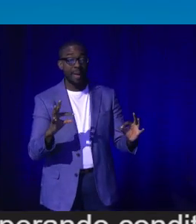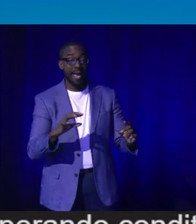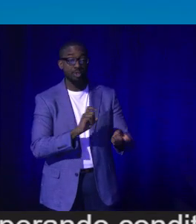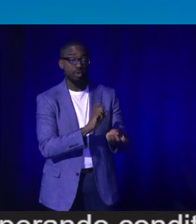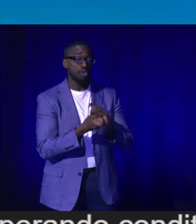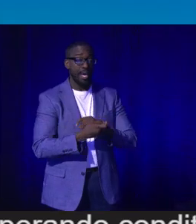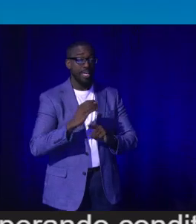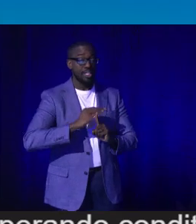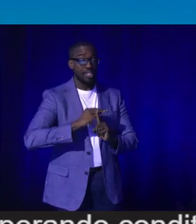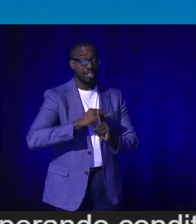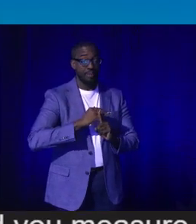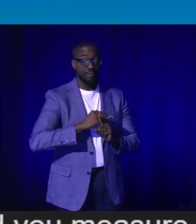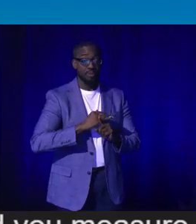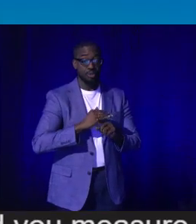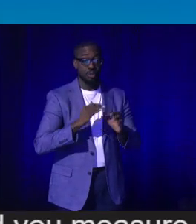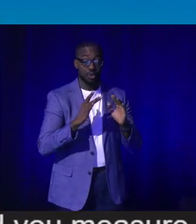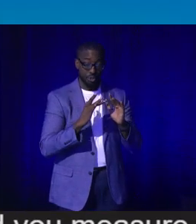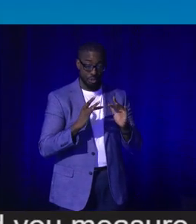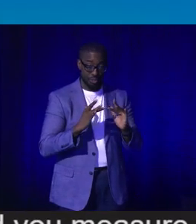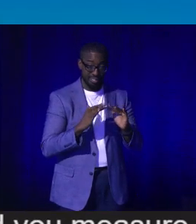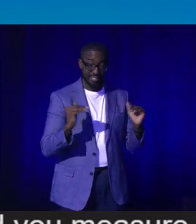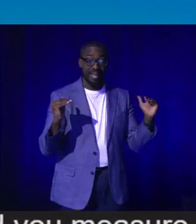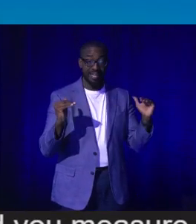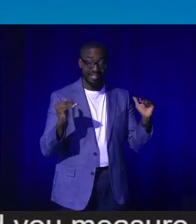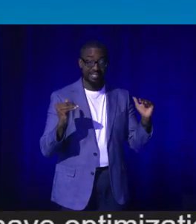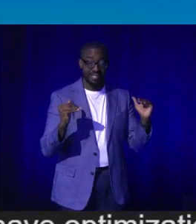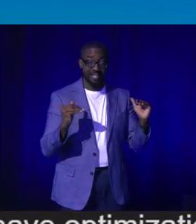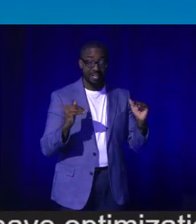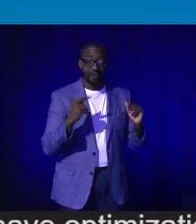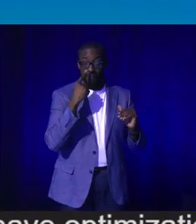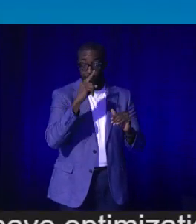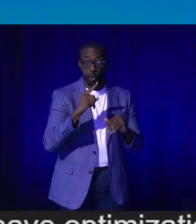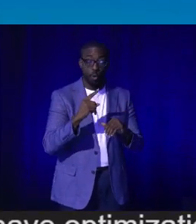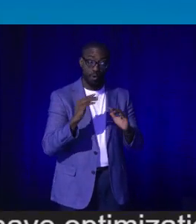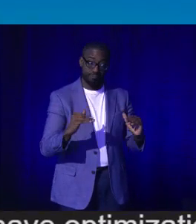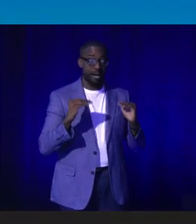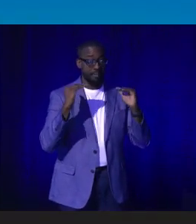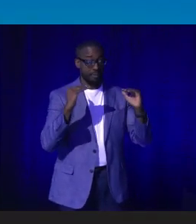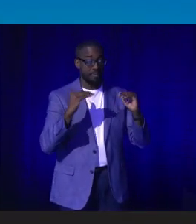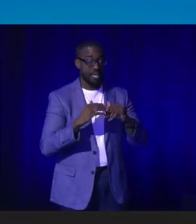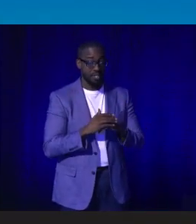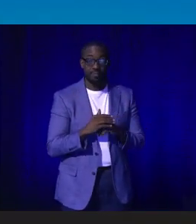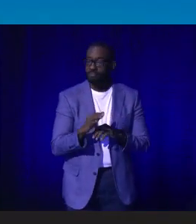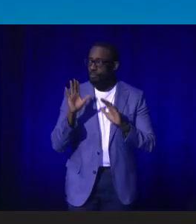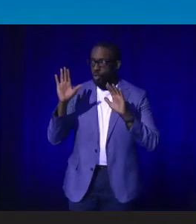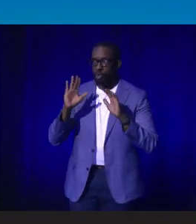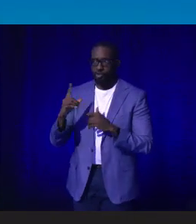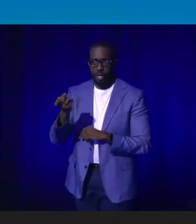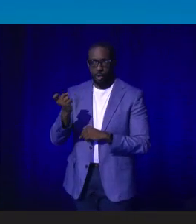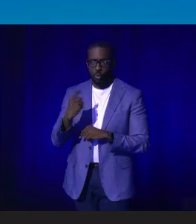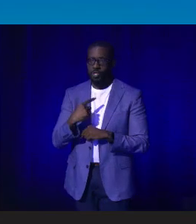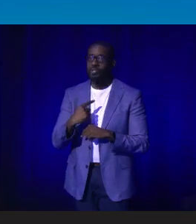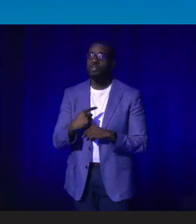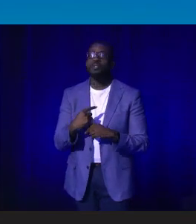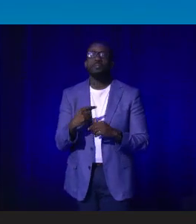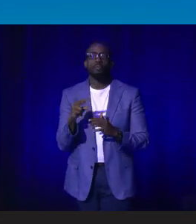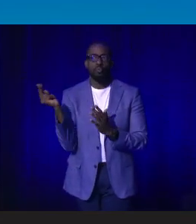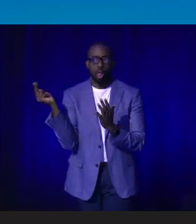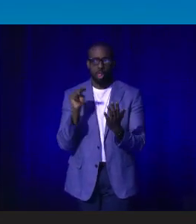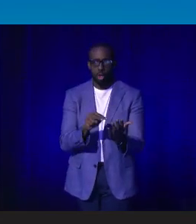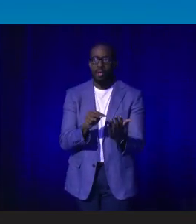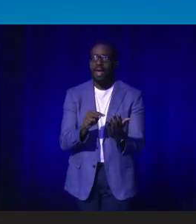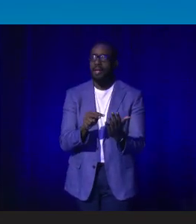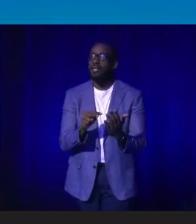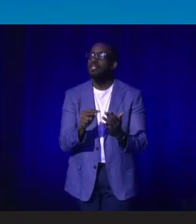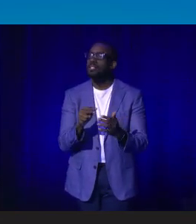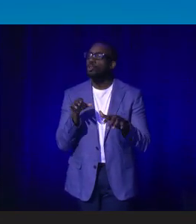optimization? Yeah, great question. This is something that I'm starting to look at KU. So we're looking at doing even some